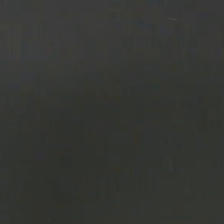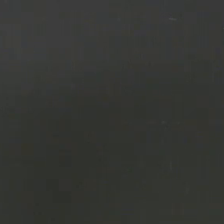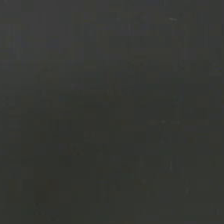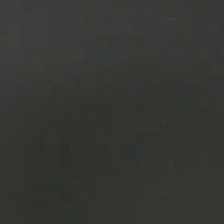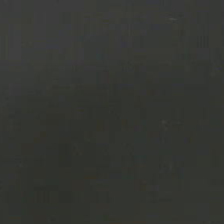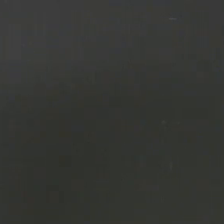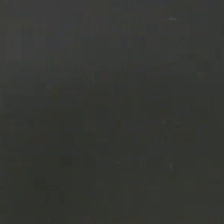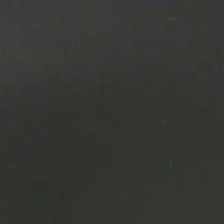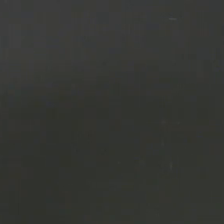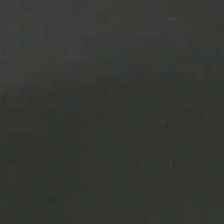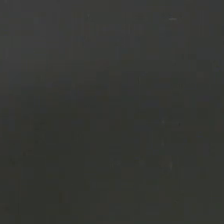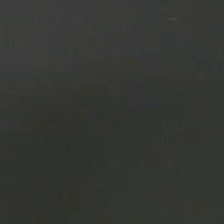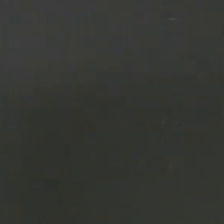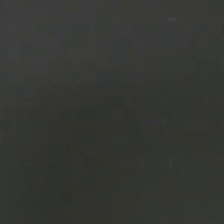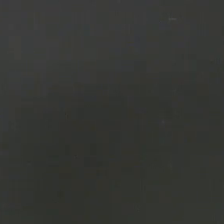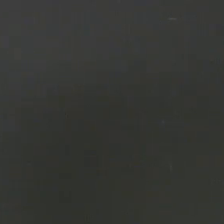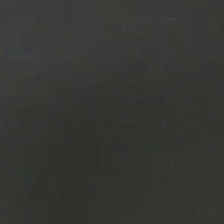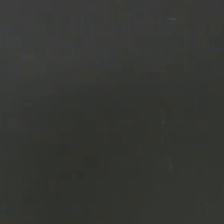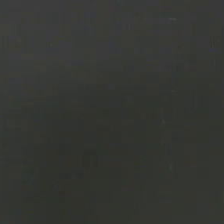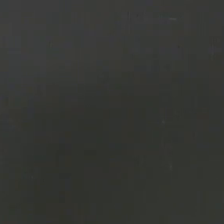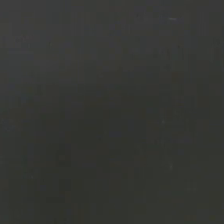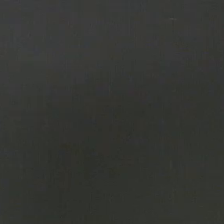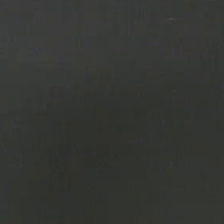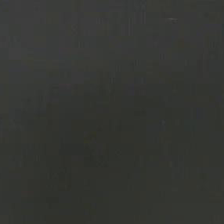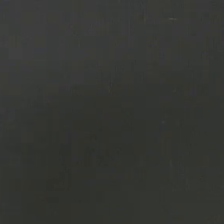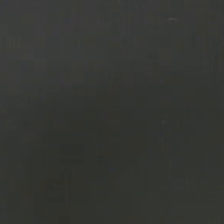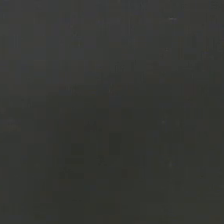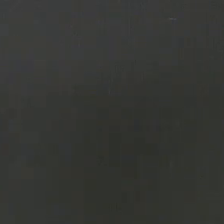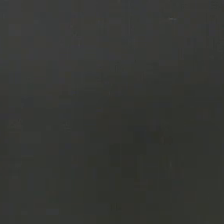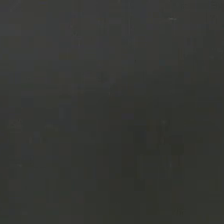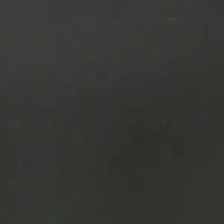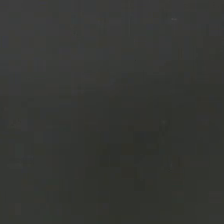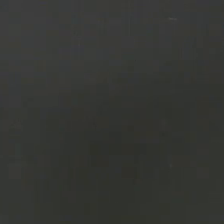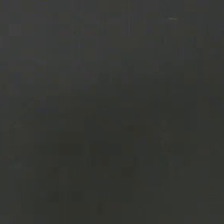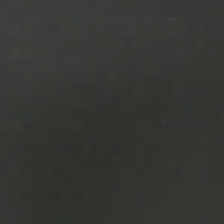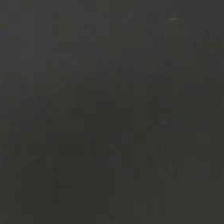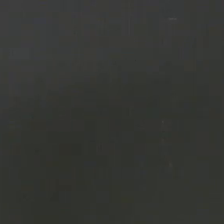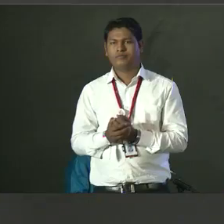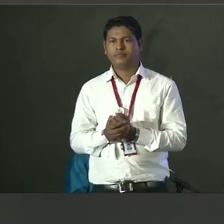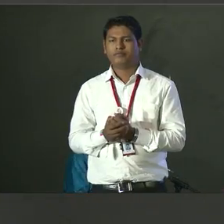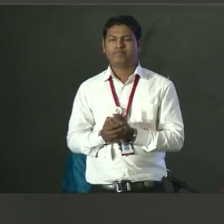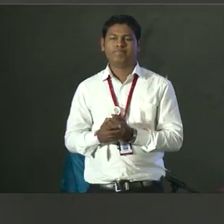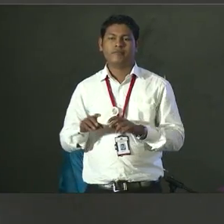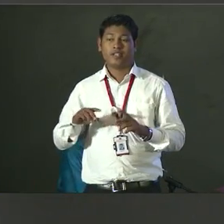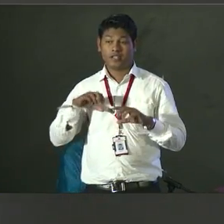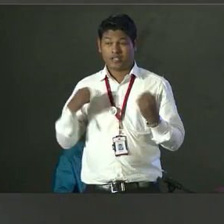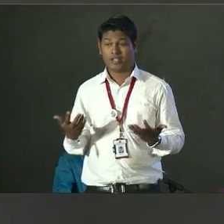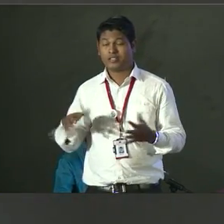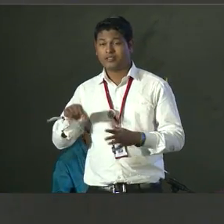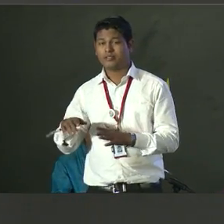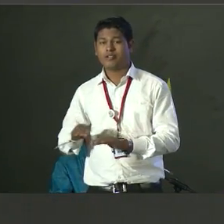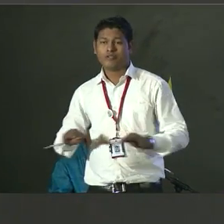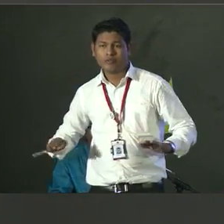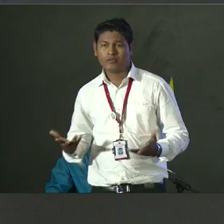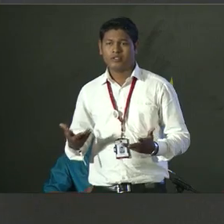But never once in my long career, as a musician, as a student, as a